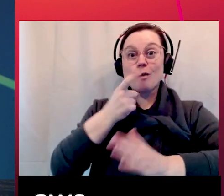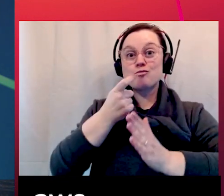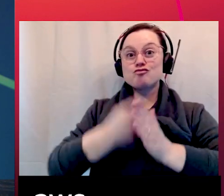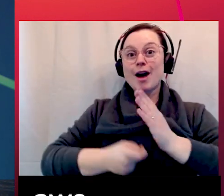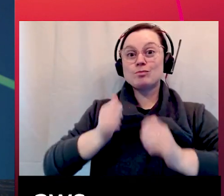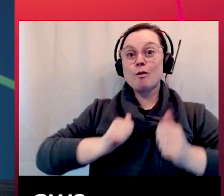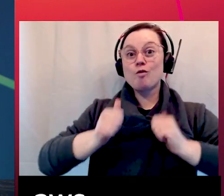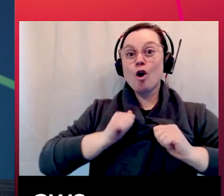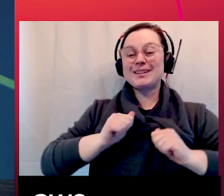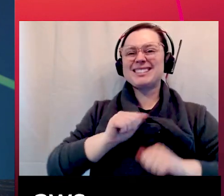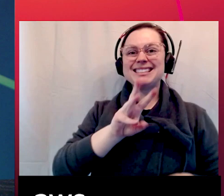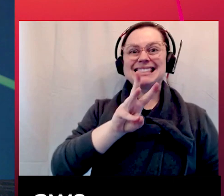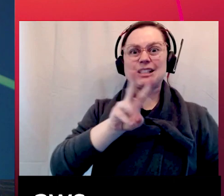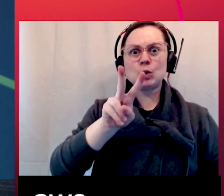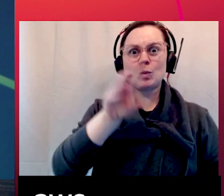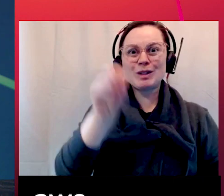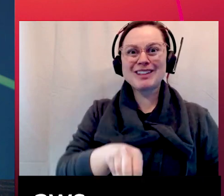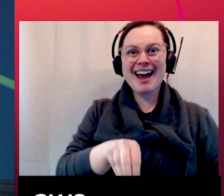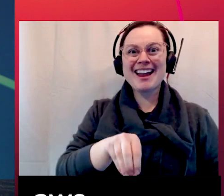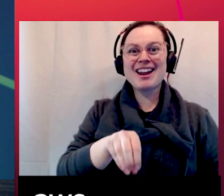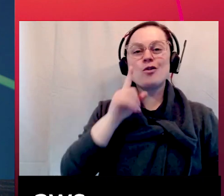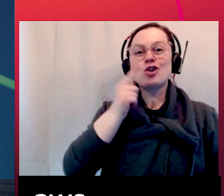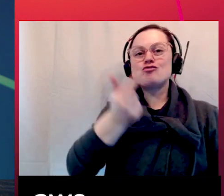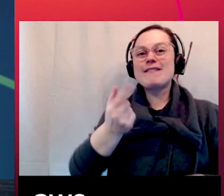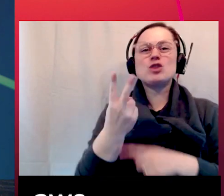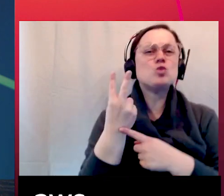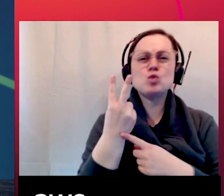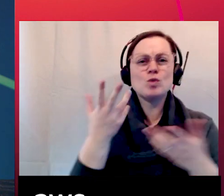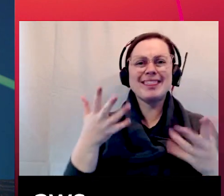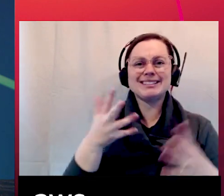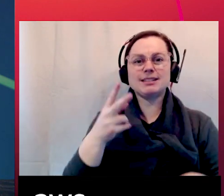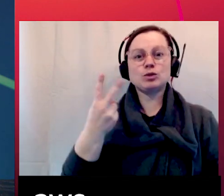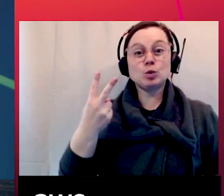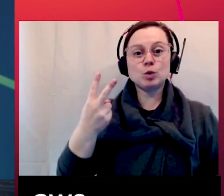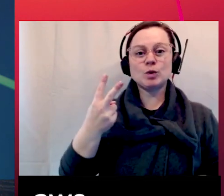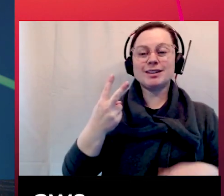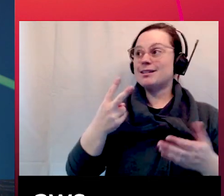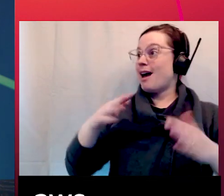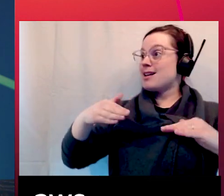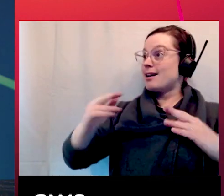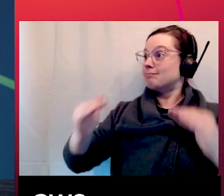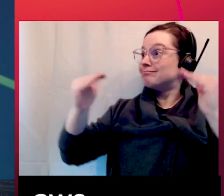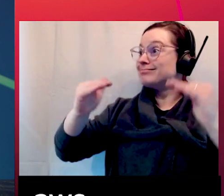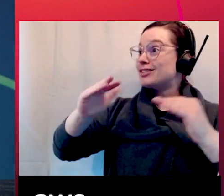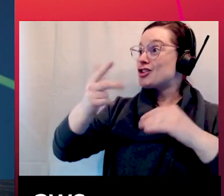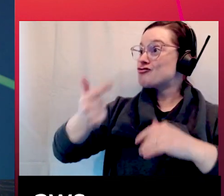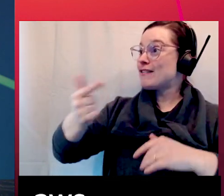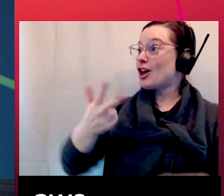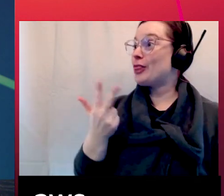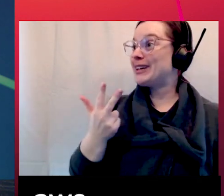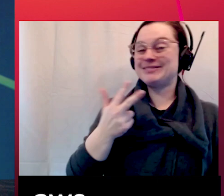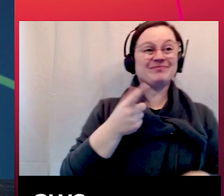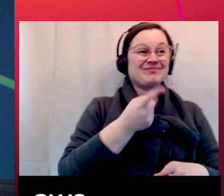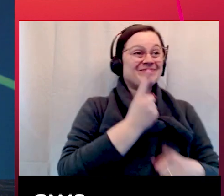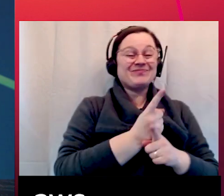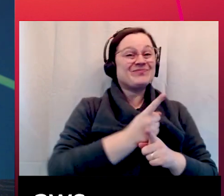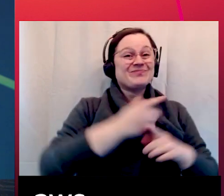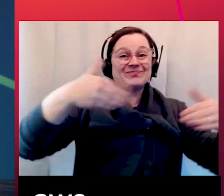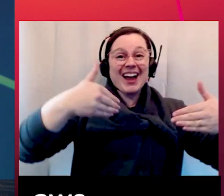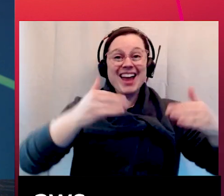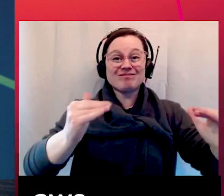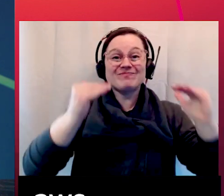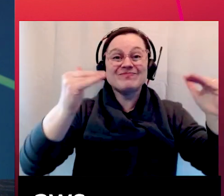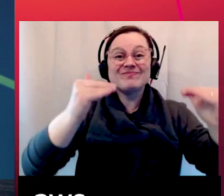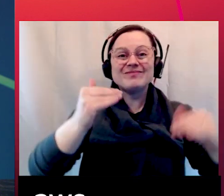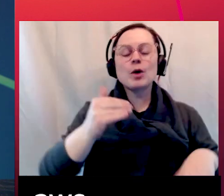2. That's awesome. amazing. Right? That's just Graviton 2. And we haven't moved to 3 yet. Not Aerospike. yet kind of moved to 3. We did a quick and dirty test on 3,